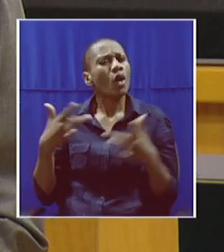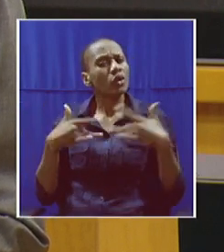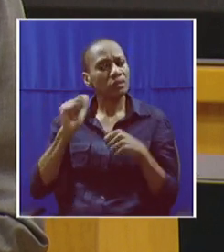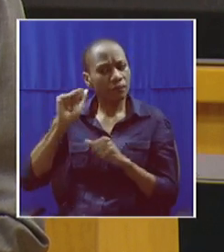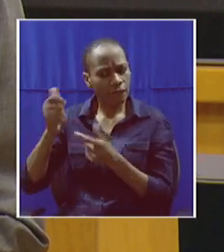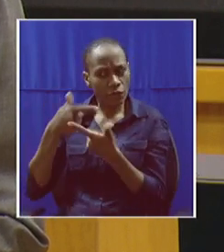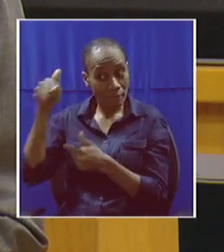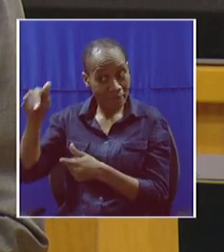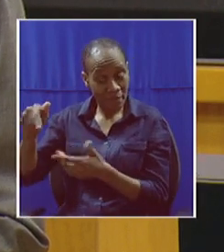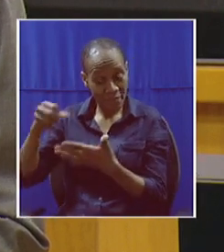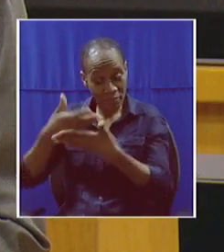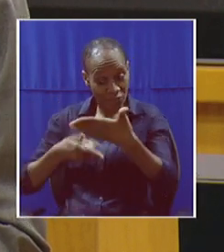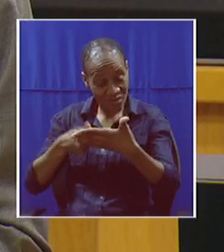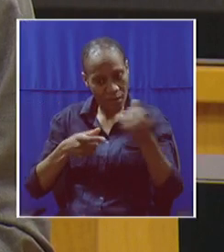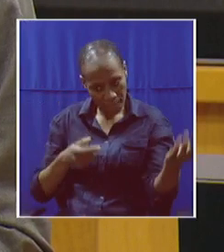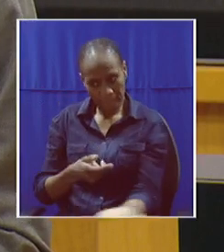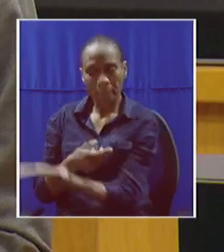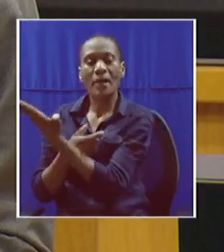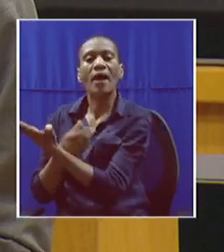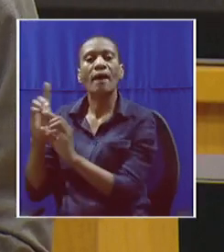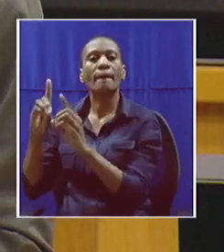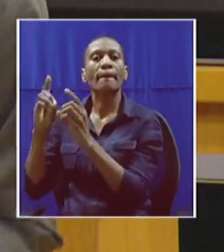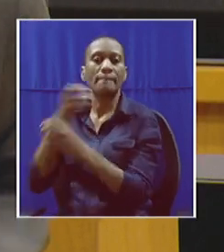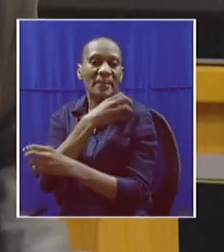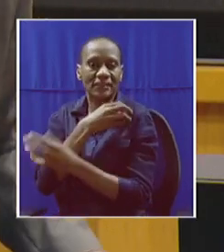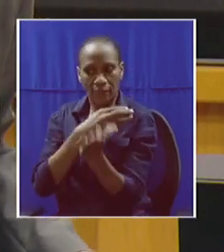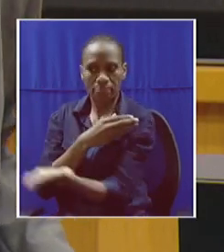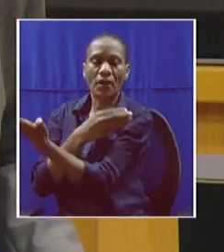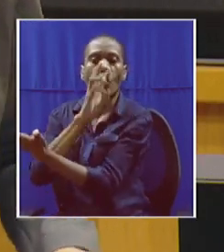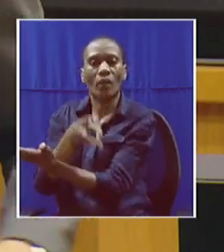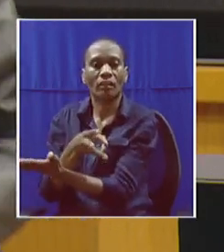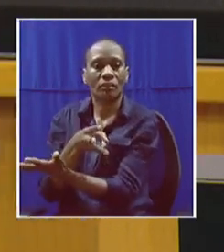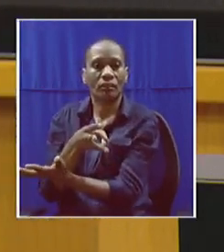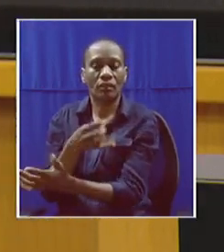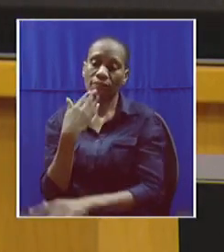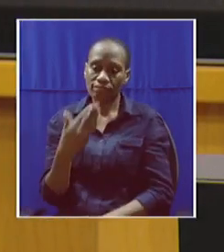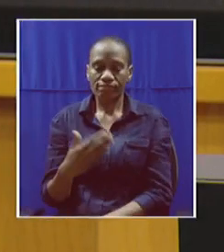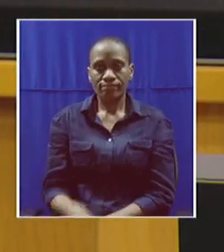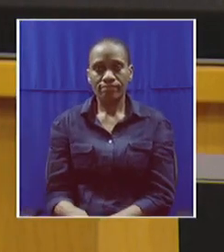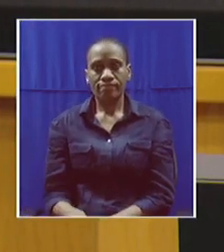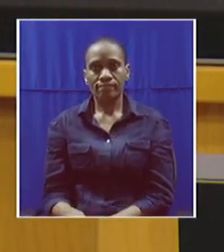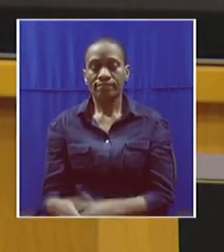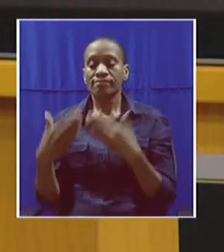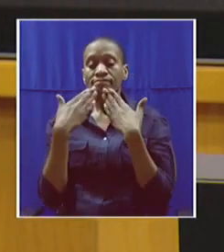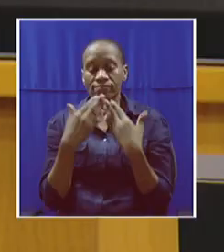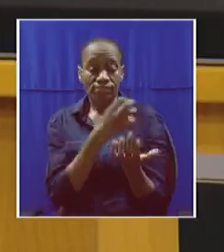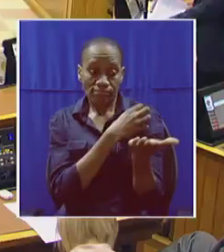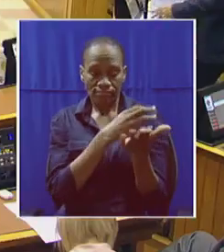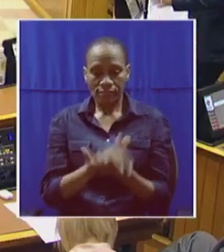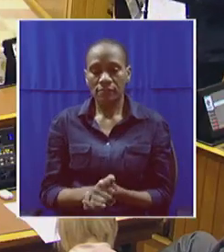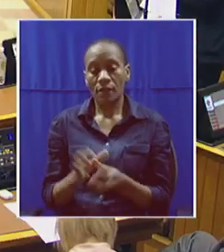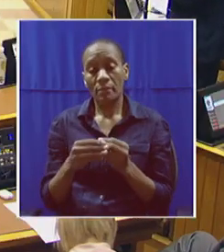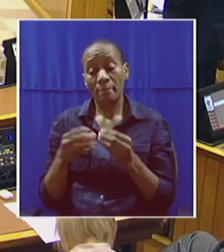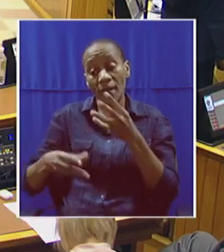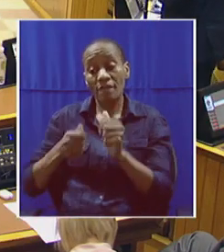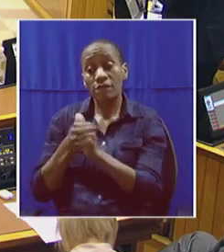expressed with the minister of that department thank you very much thank you honorable Minister on sing do you have